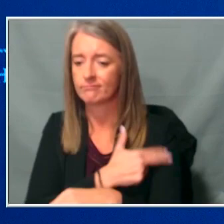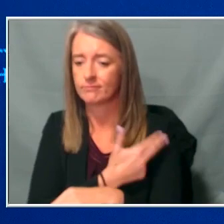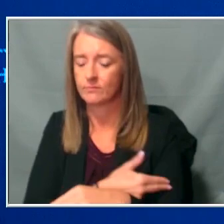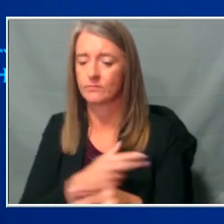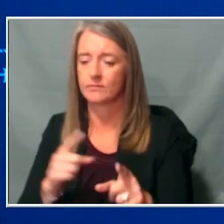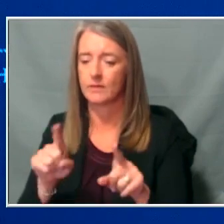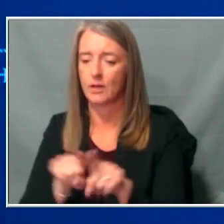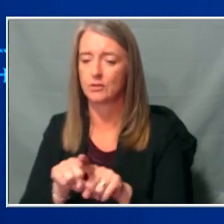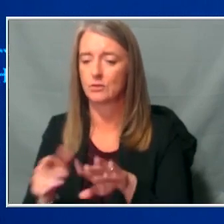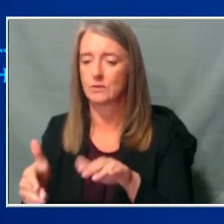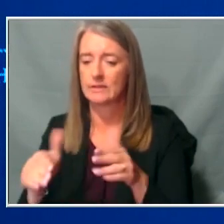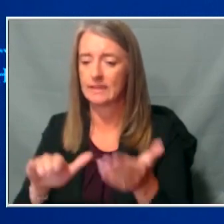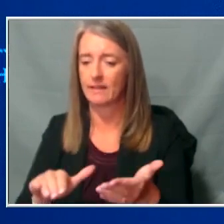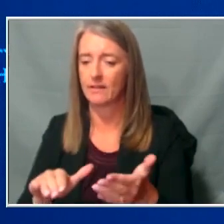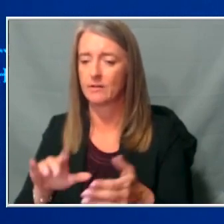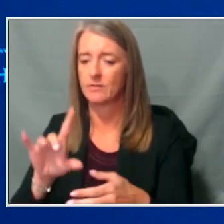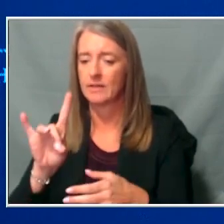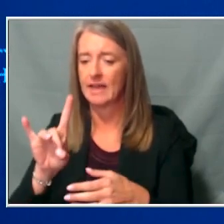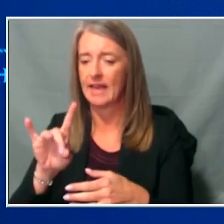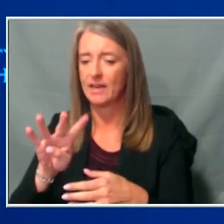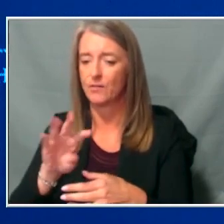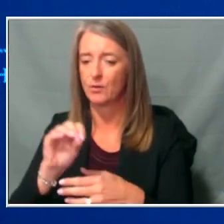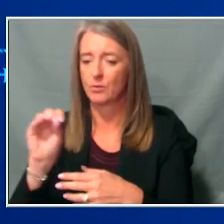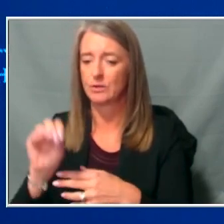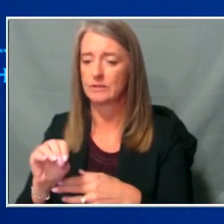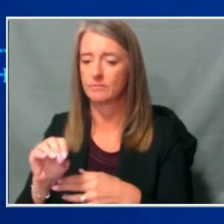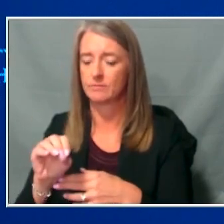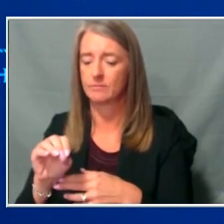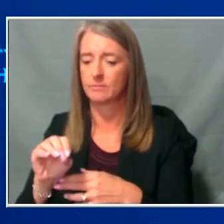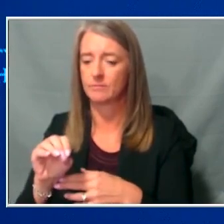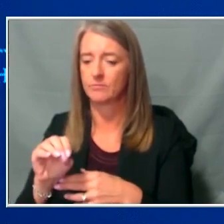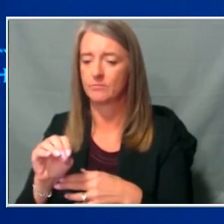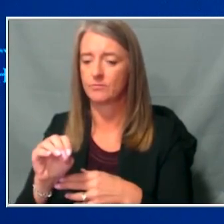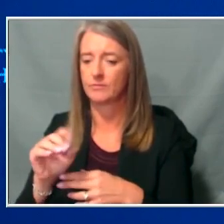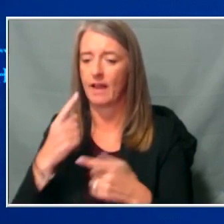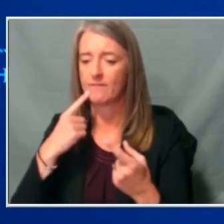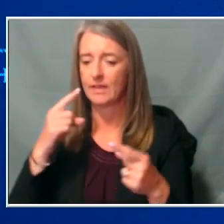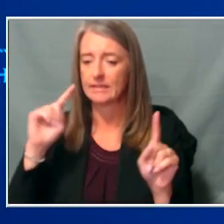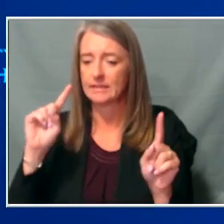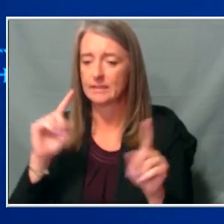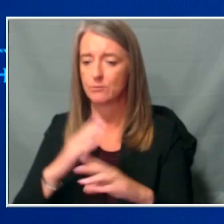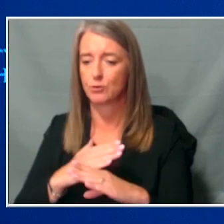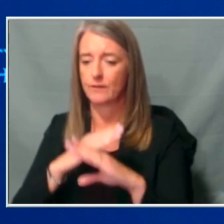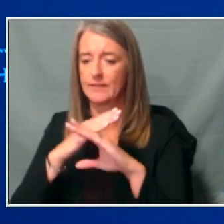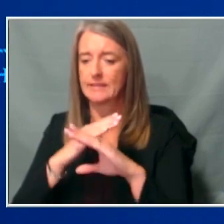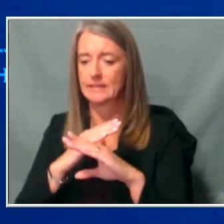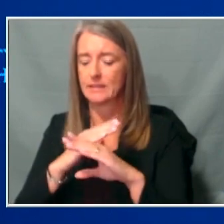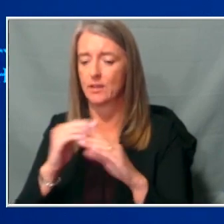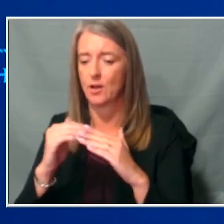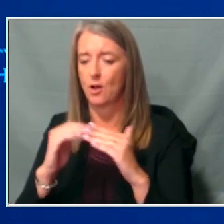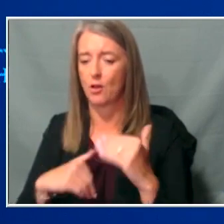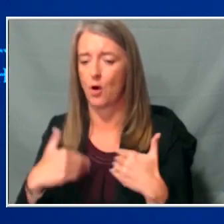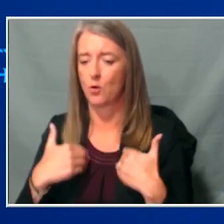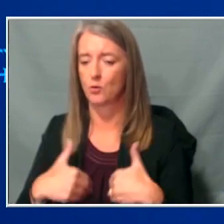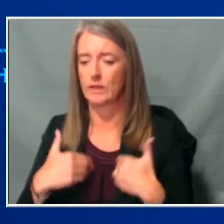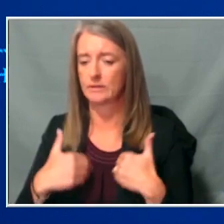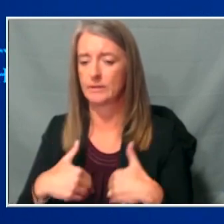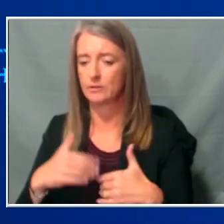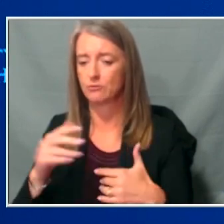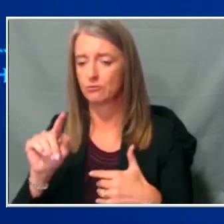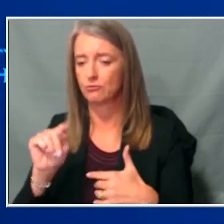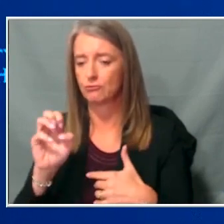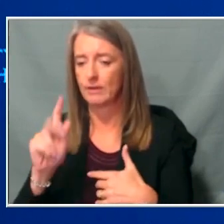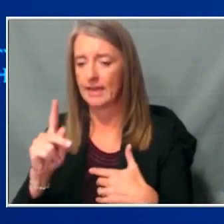death. It's about 84% effective at preventing lower respiratory tract disease, which can